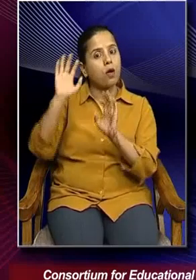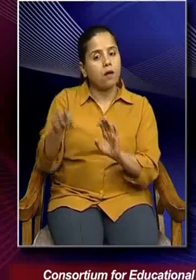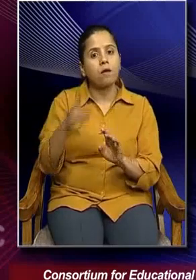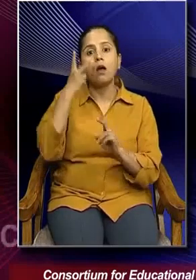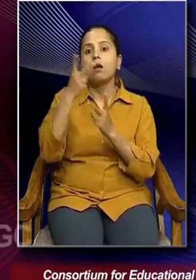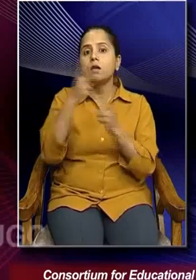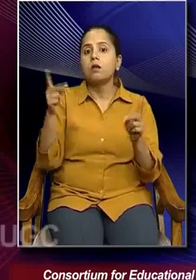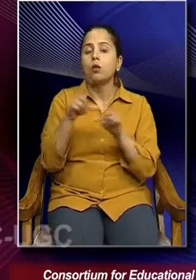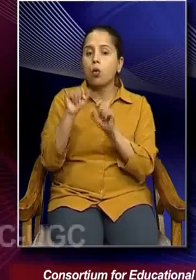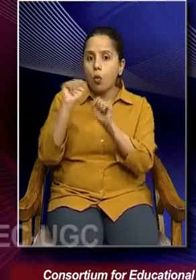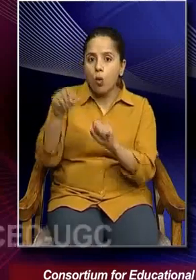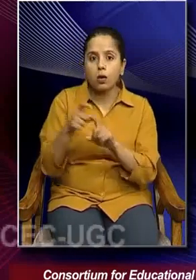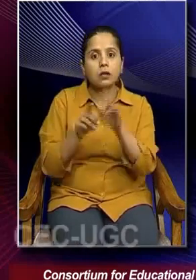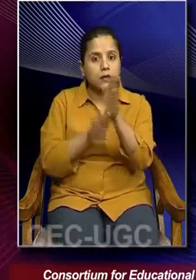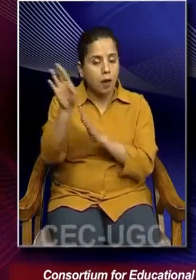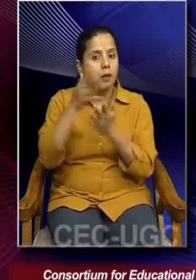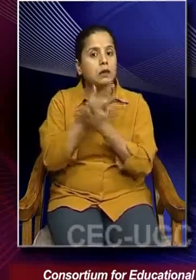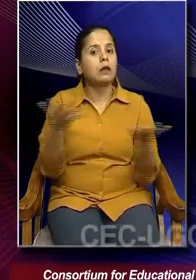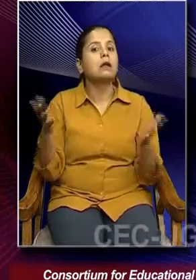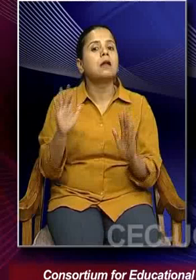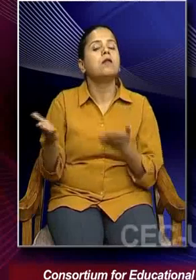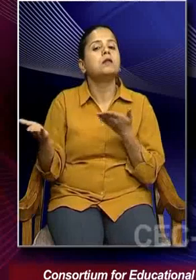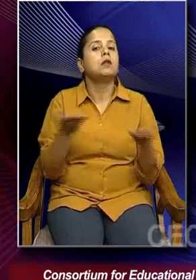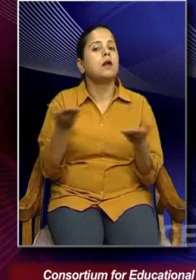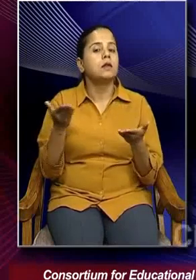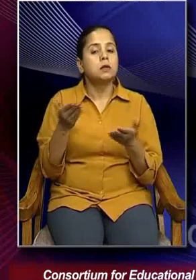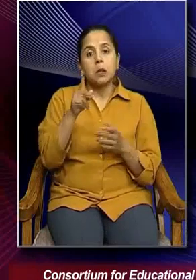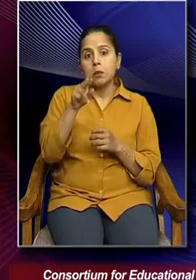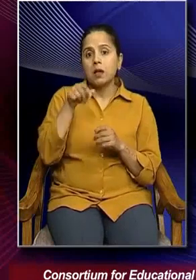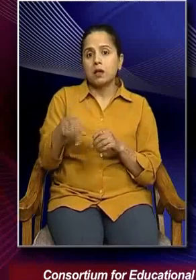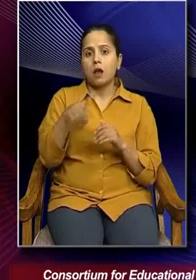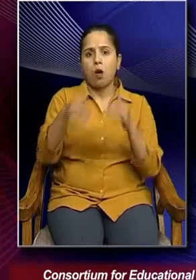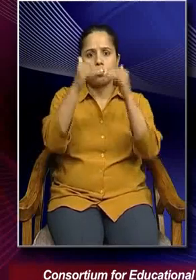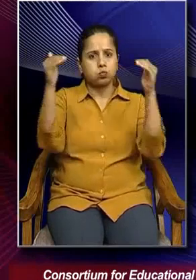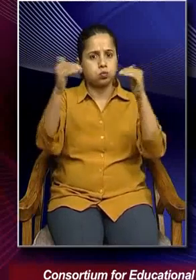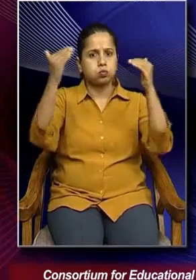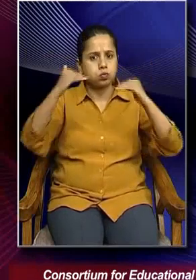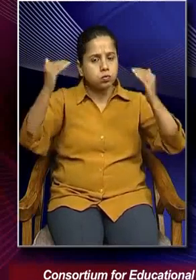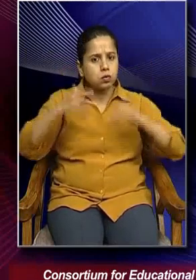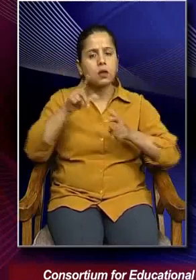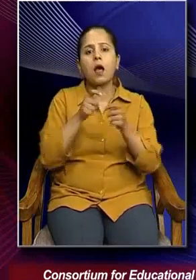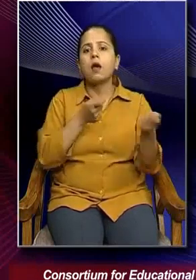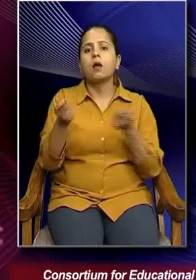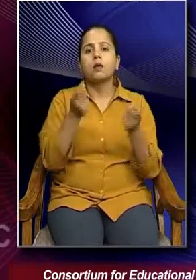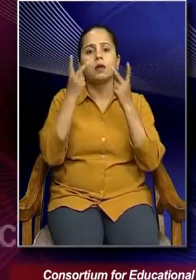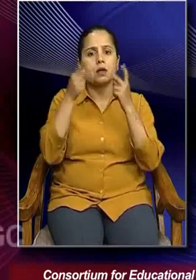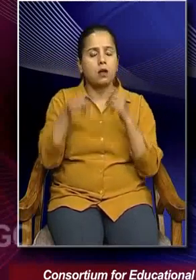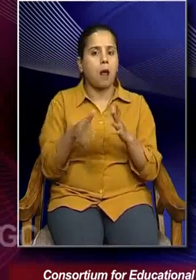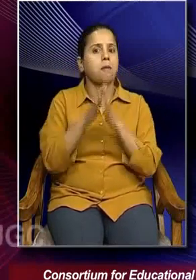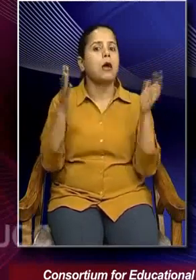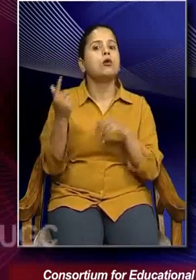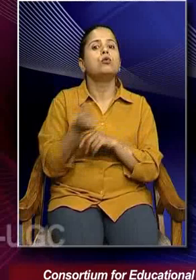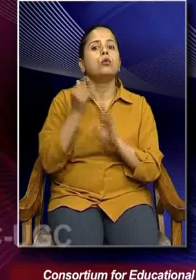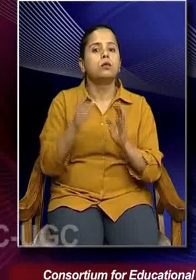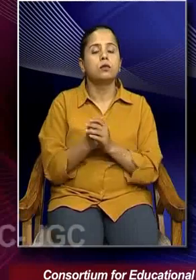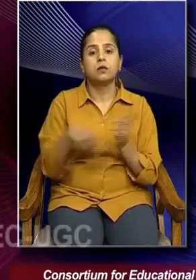of development goods and services, which means that the vertical approach of administration has been largely used. And